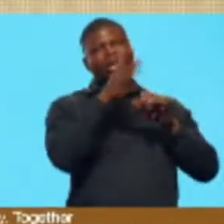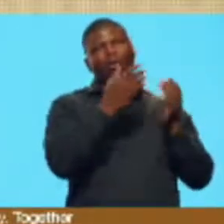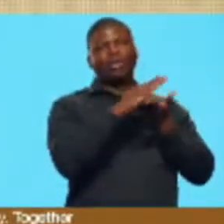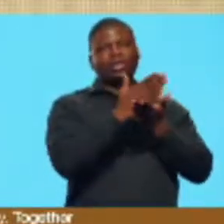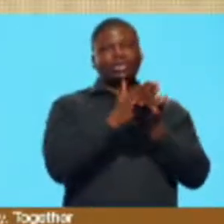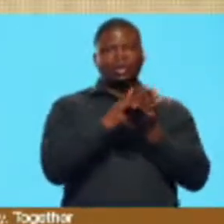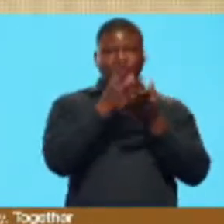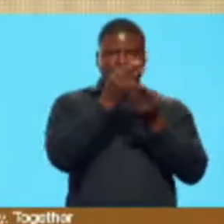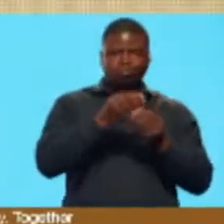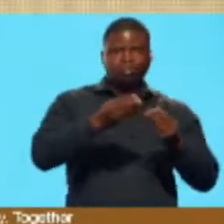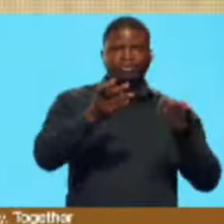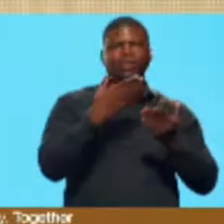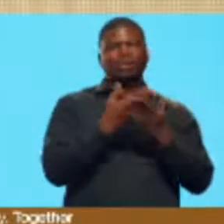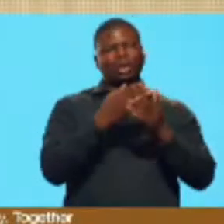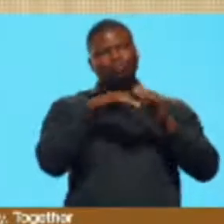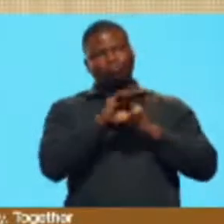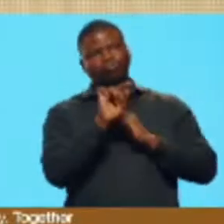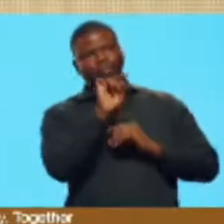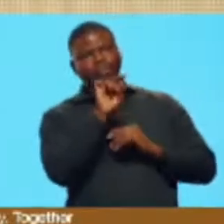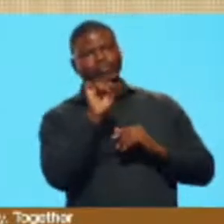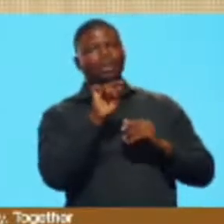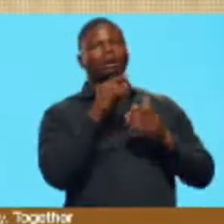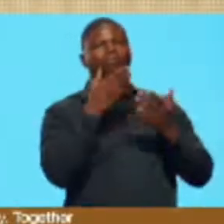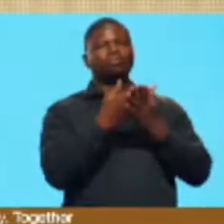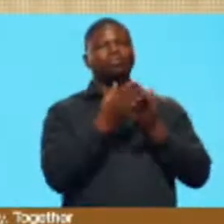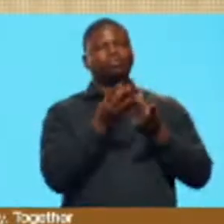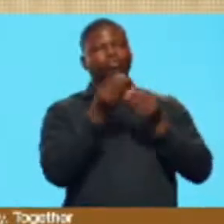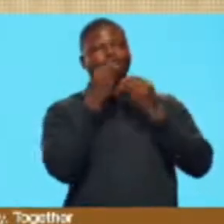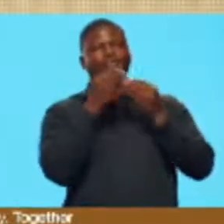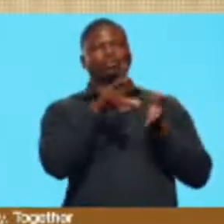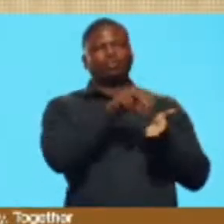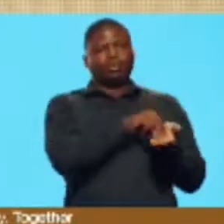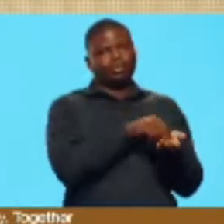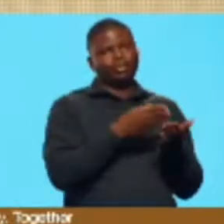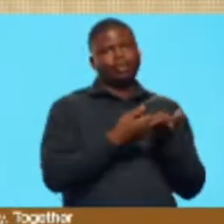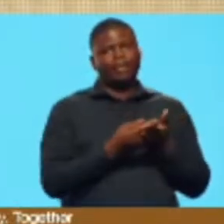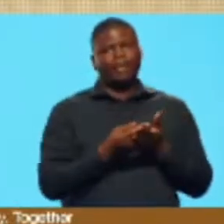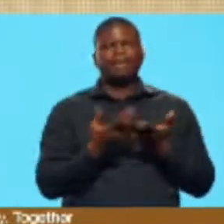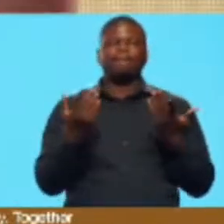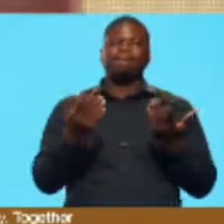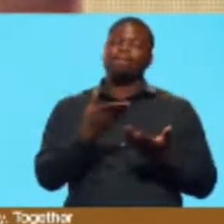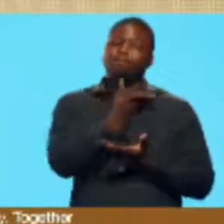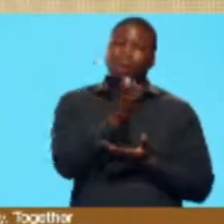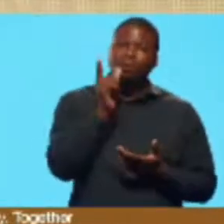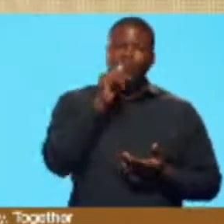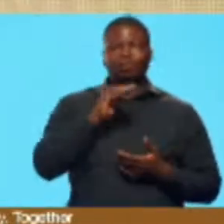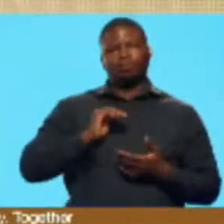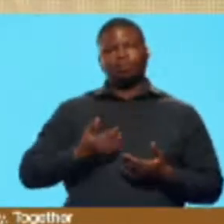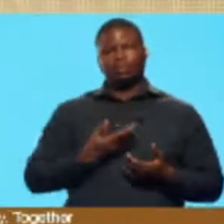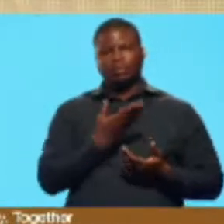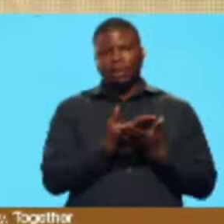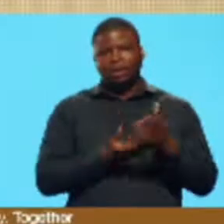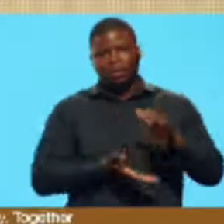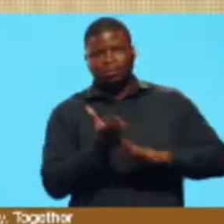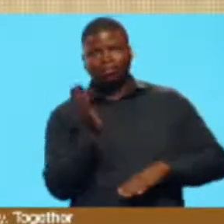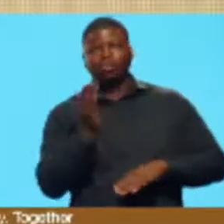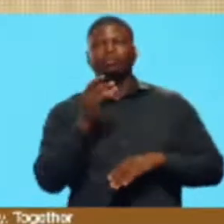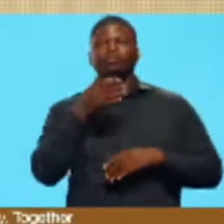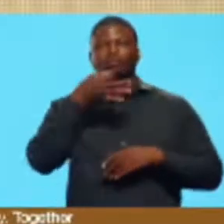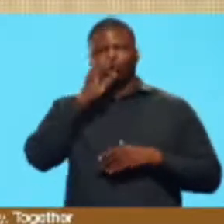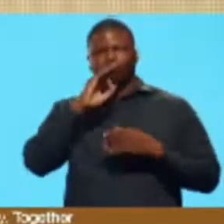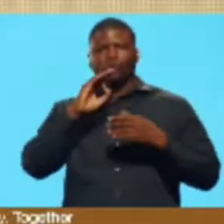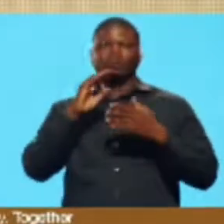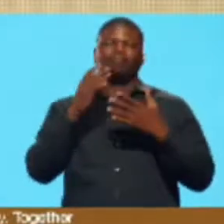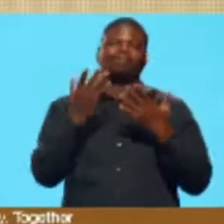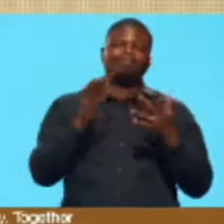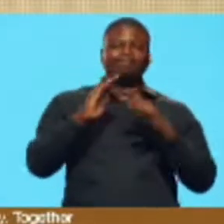proceed with our panel discussion. Ladies and gentlemen, we are all welcome to have tea and break, including those that are online. Please